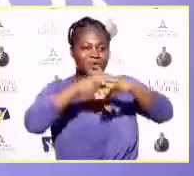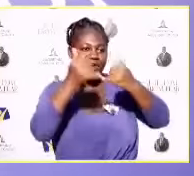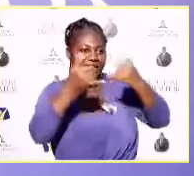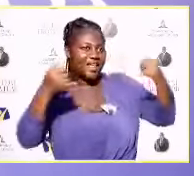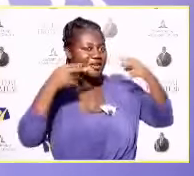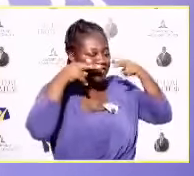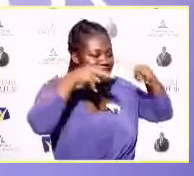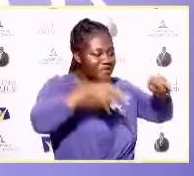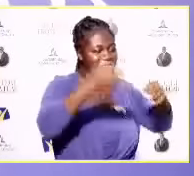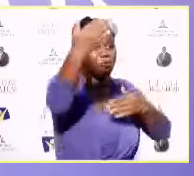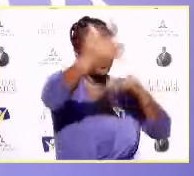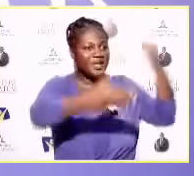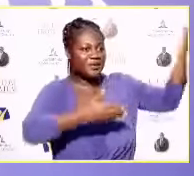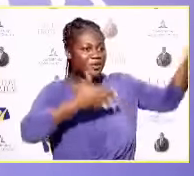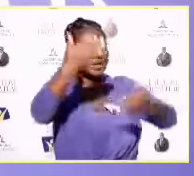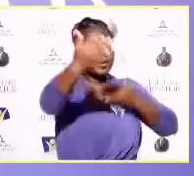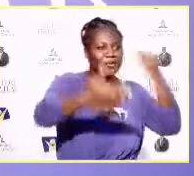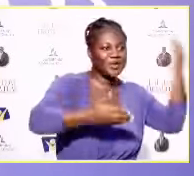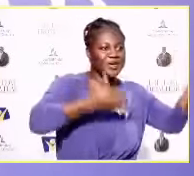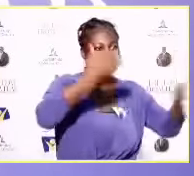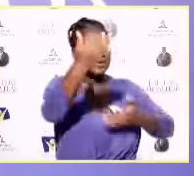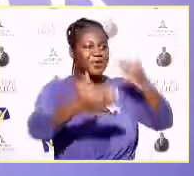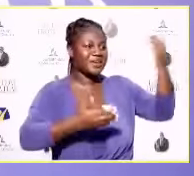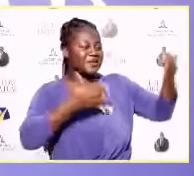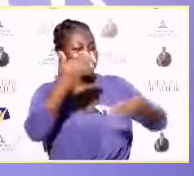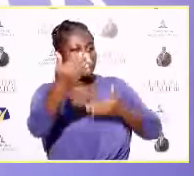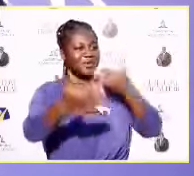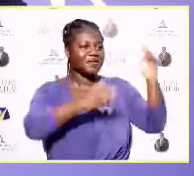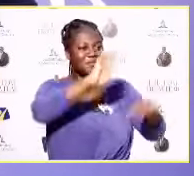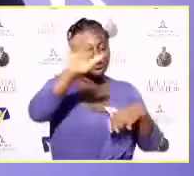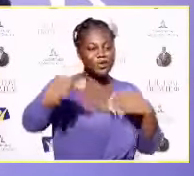we welcome you with just as much